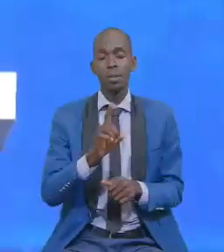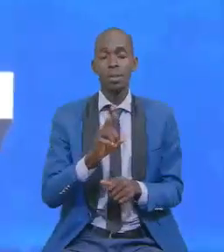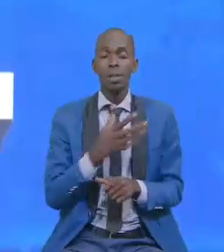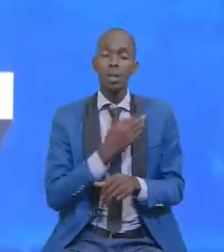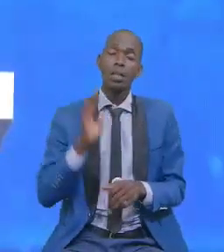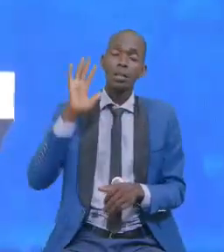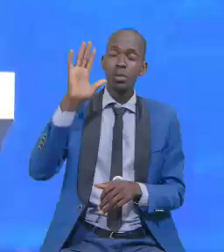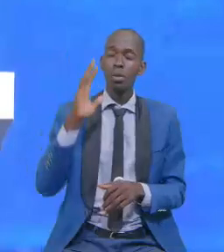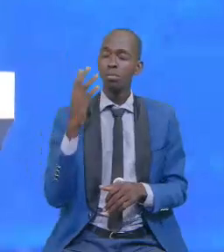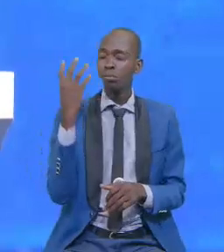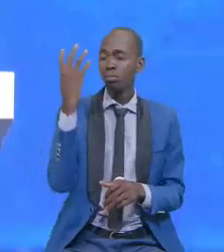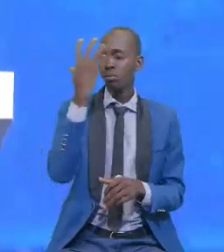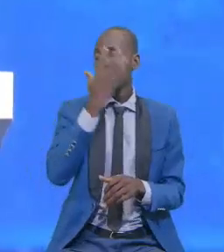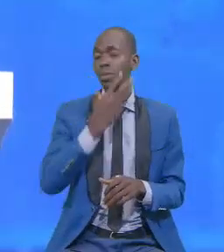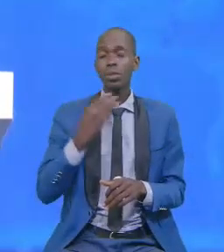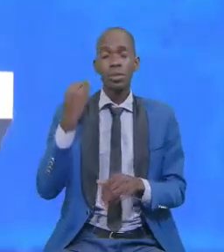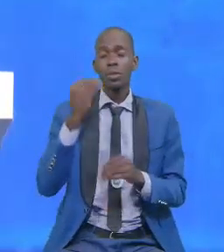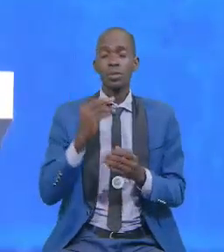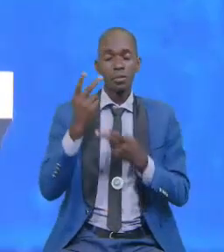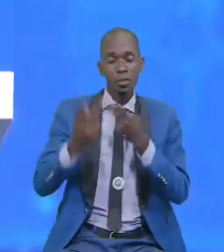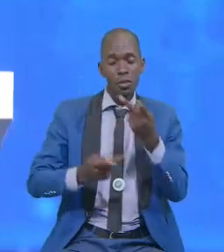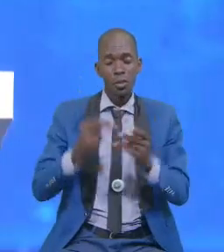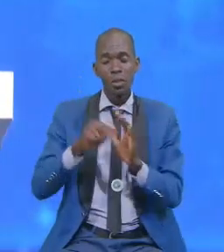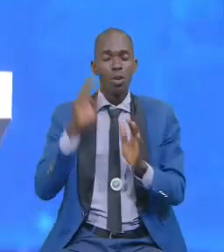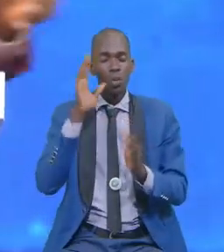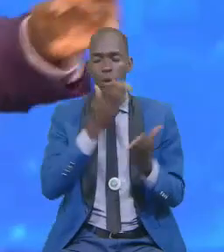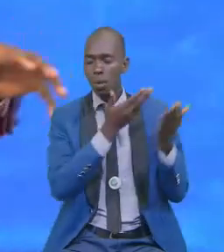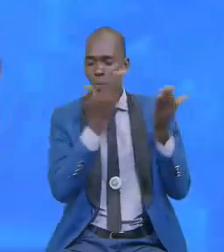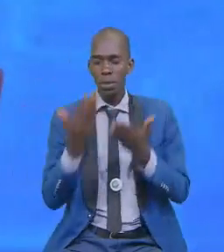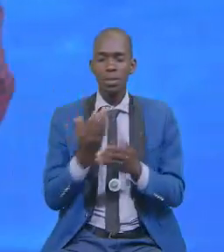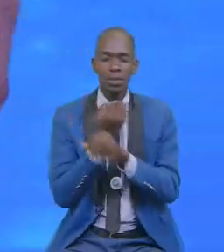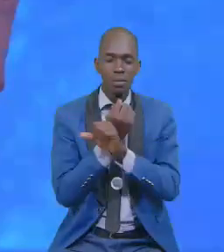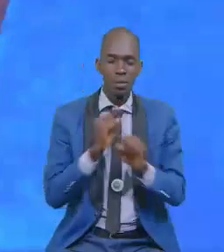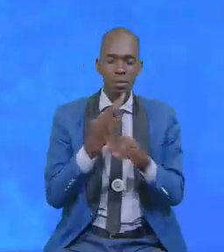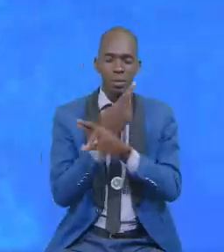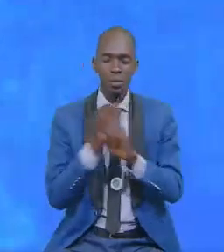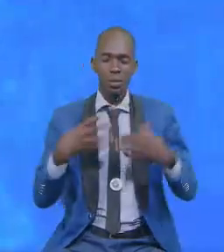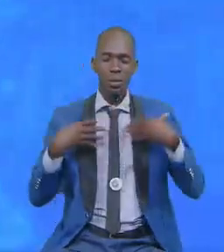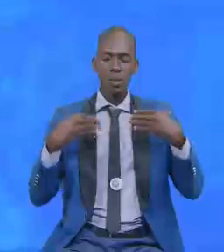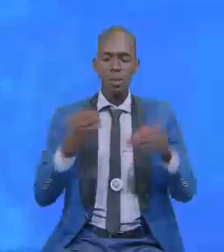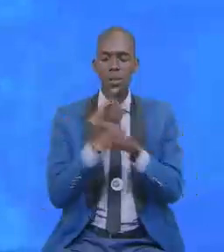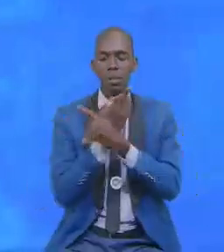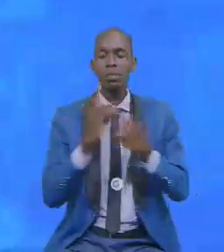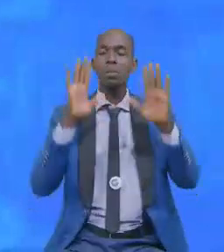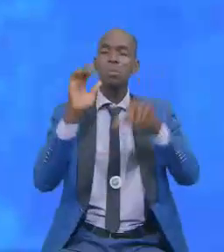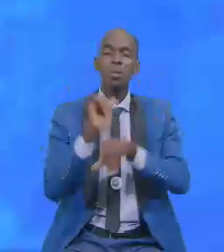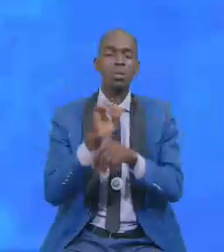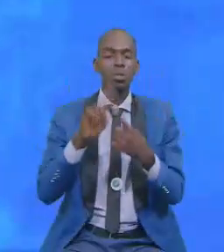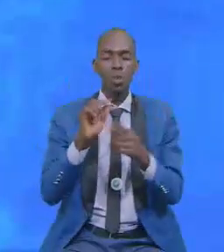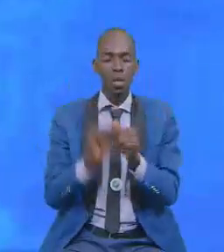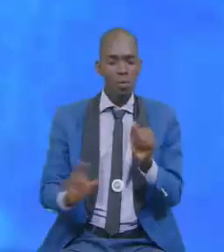glorious visitation will bring salvation, redemption, healing, deliverance, miracle to everyone